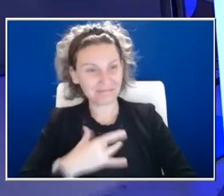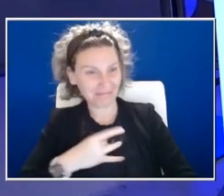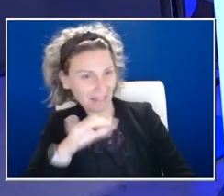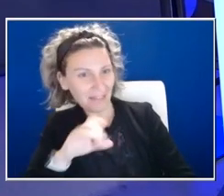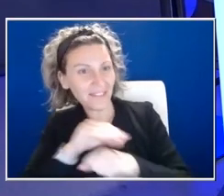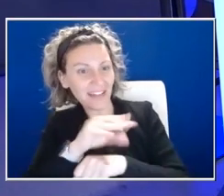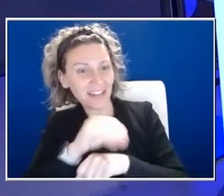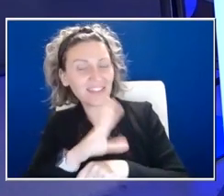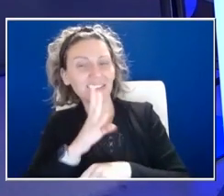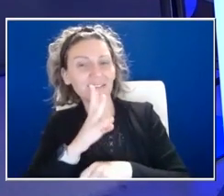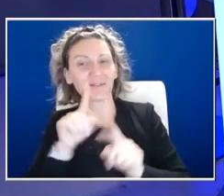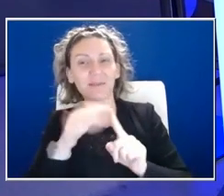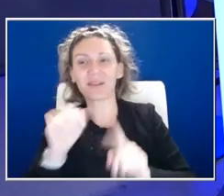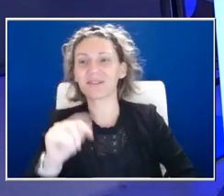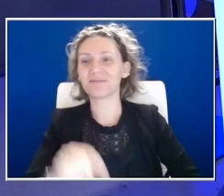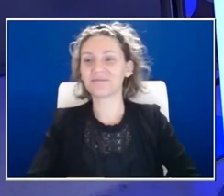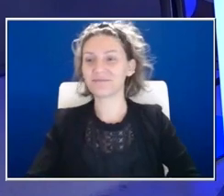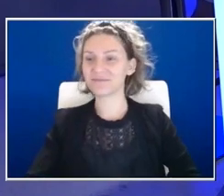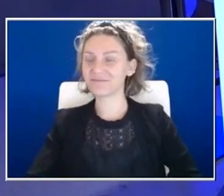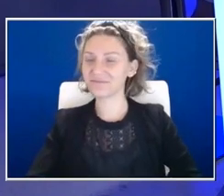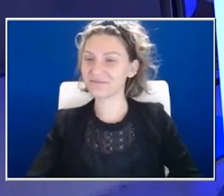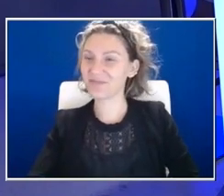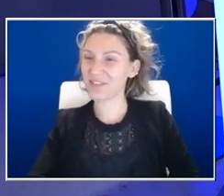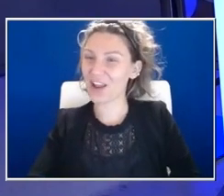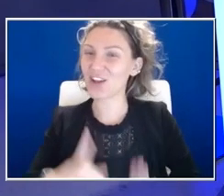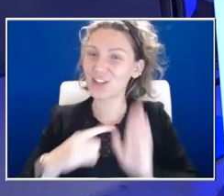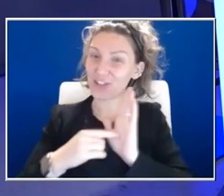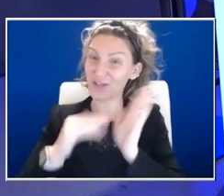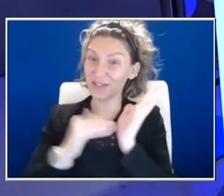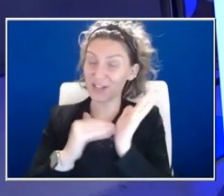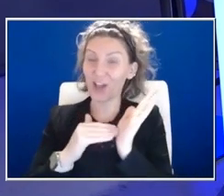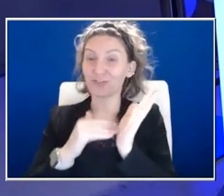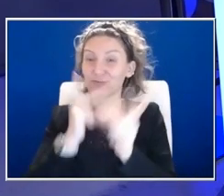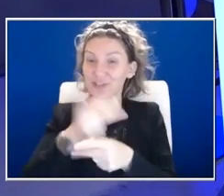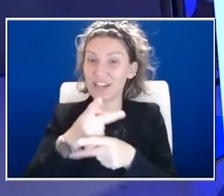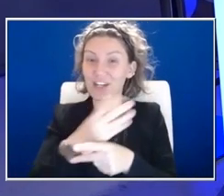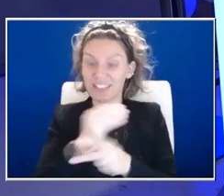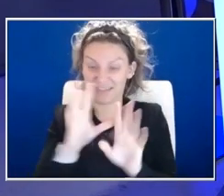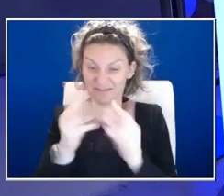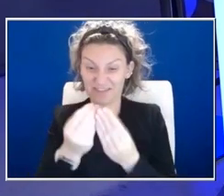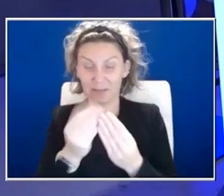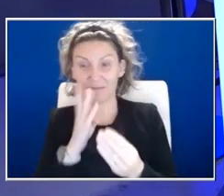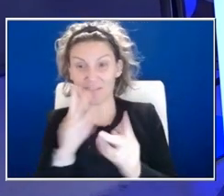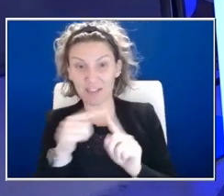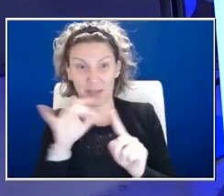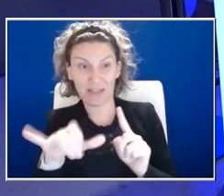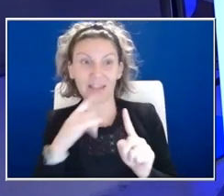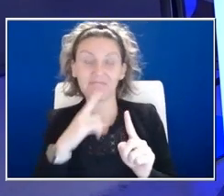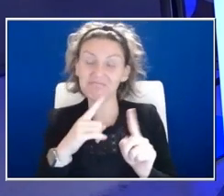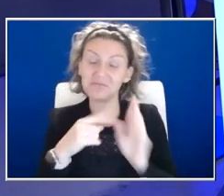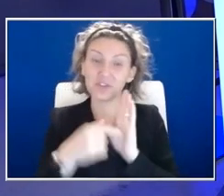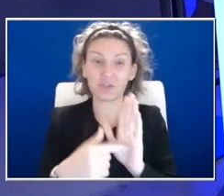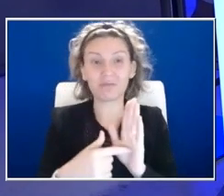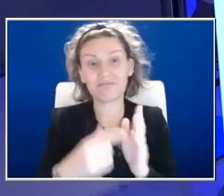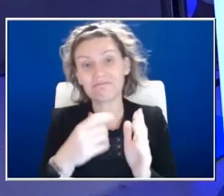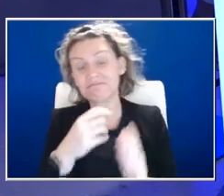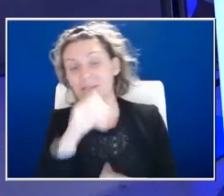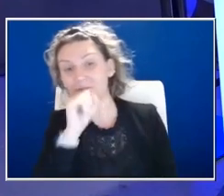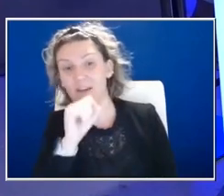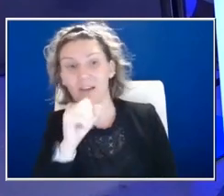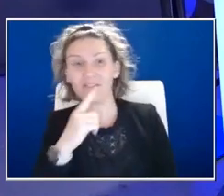And it shows that the doctors care, but when your family talks to you about it, it shows how much they love you and care. Yeah. You know, I just turned 80,